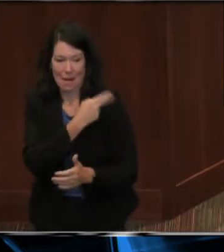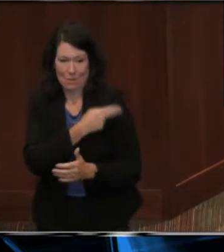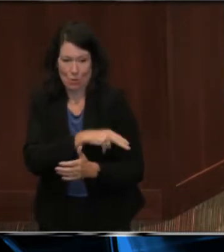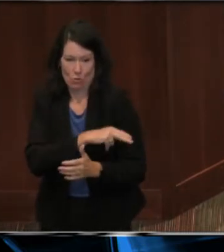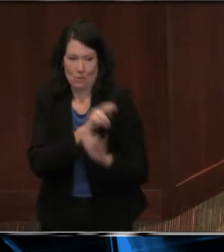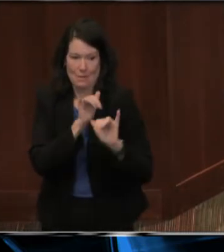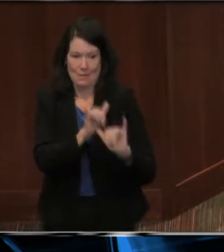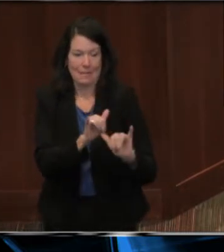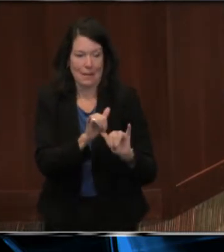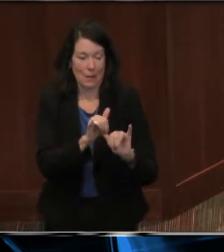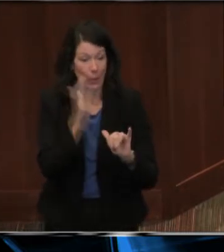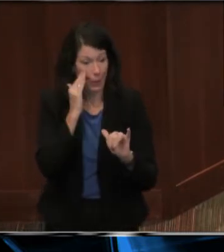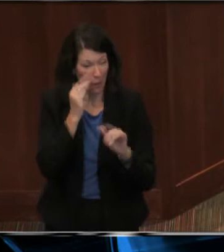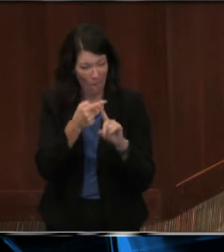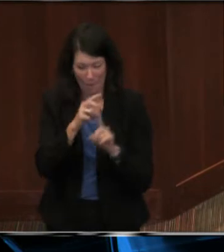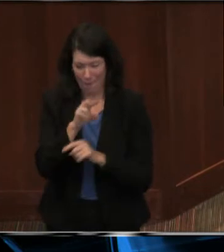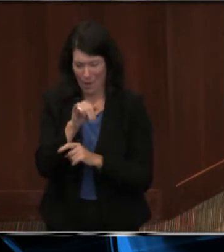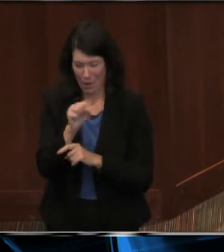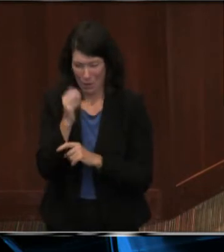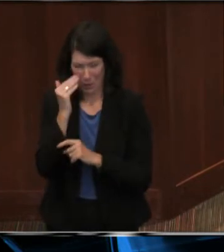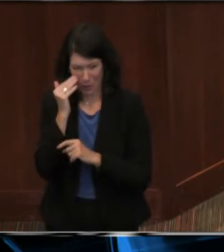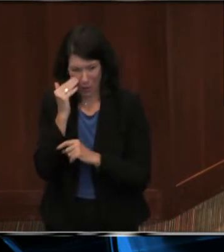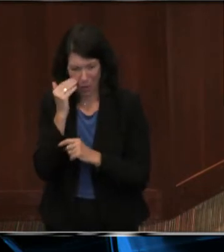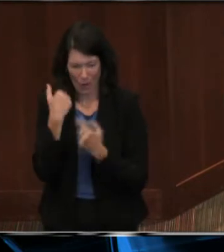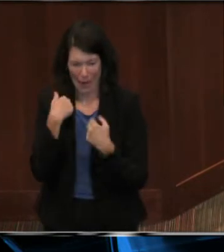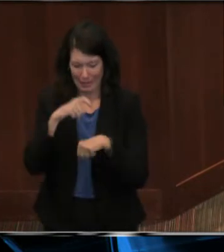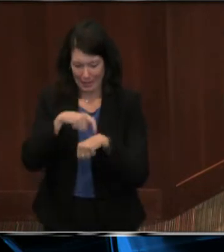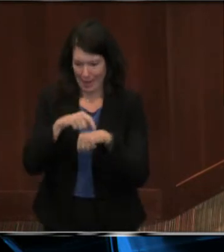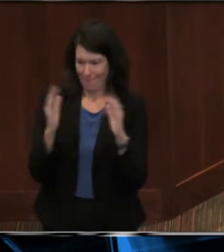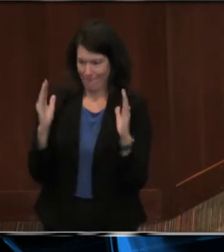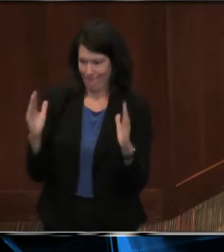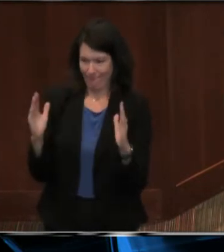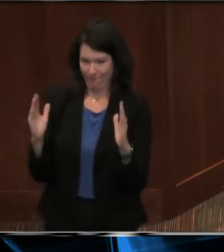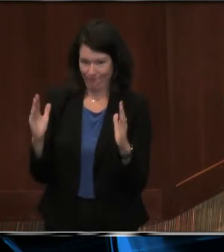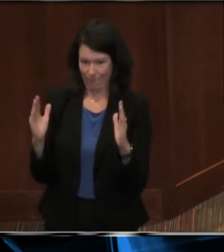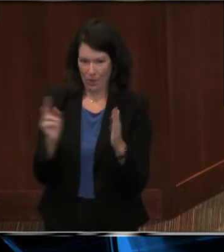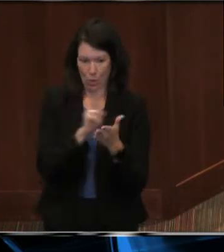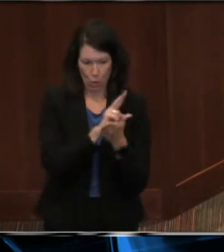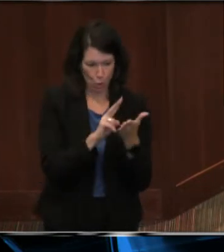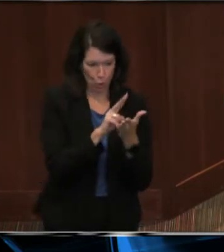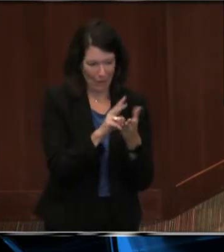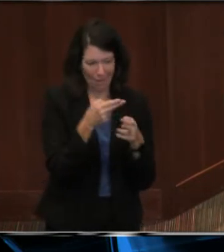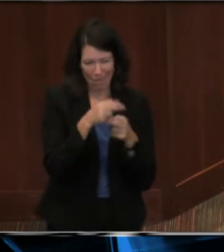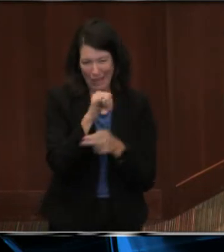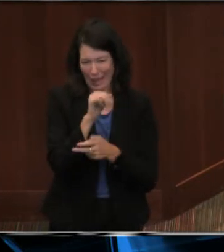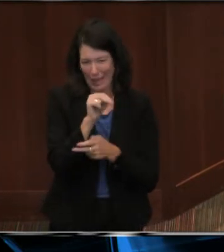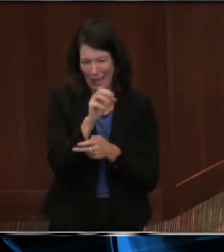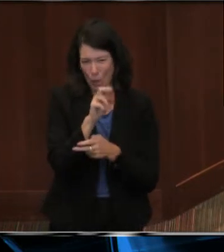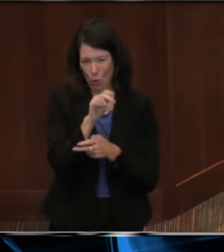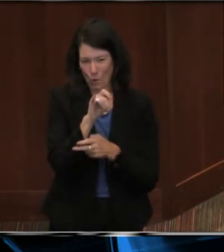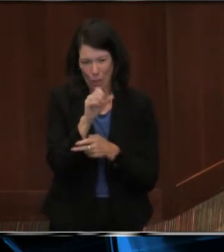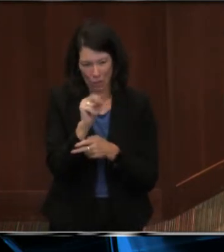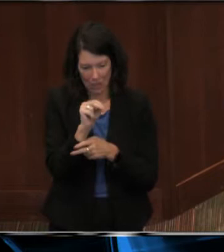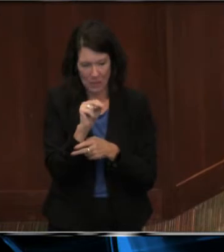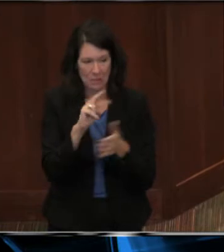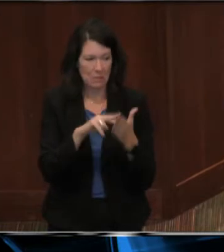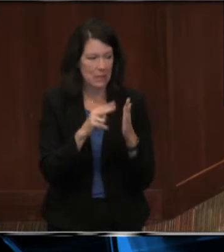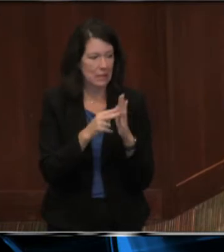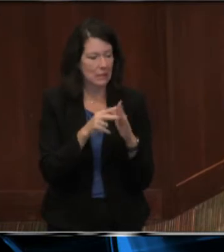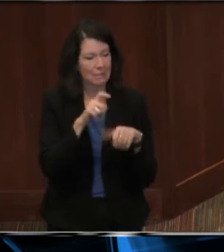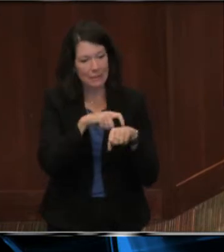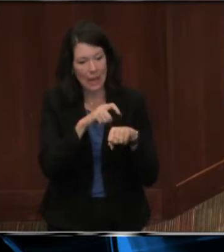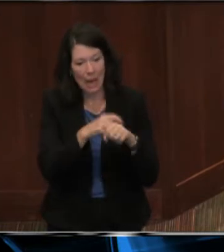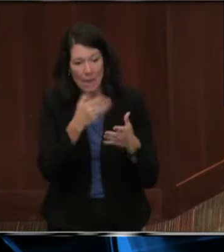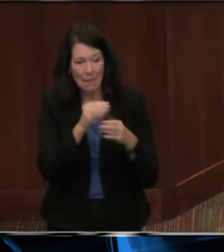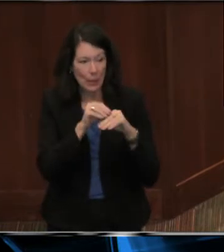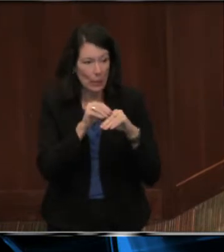What we know about this virus is that there are time lags. We have a 2-week incubation, so from an event in which we would